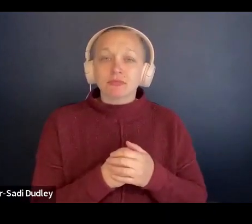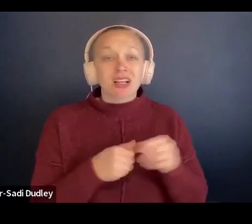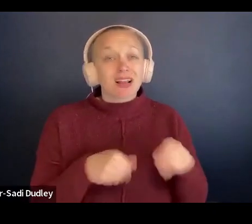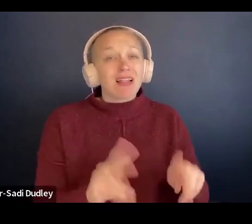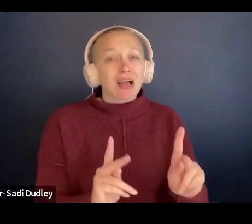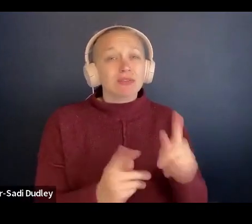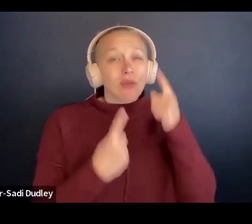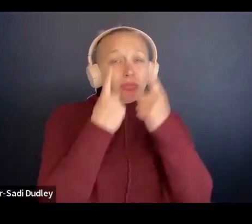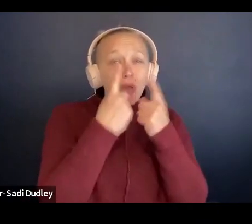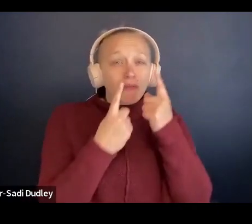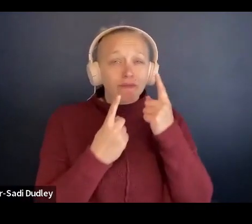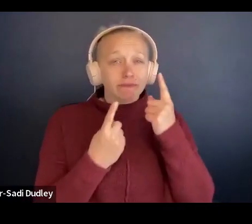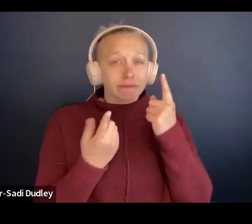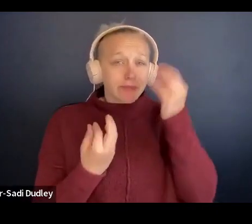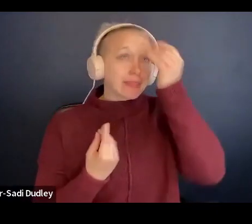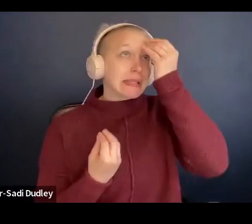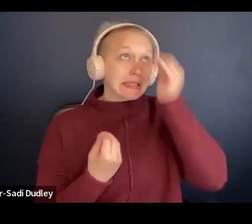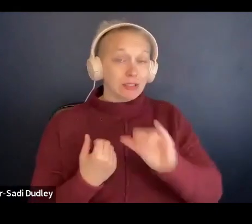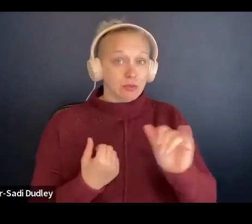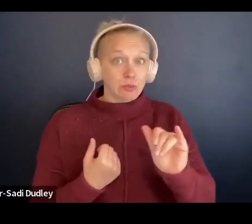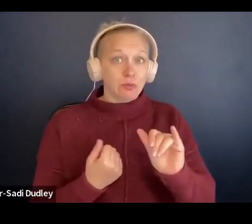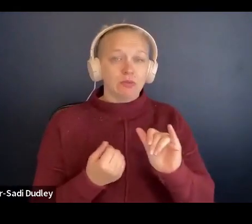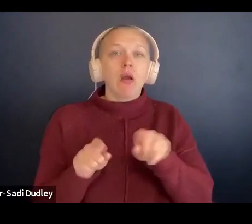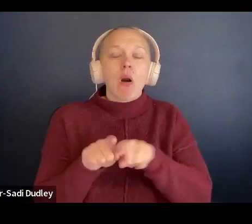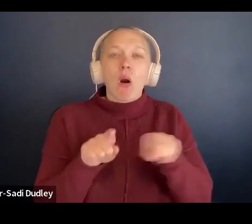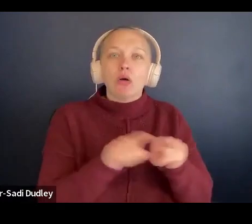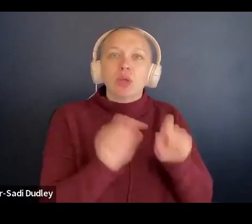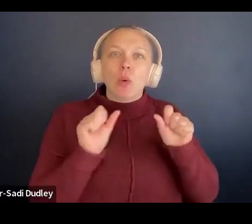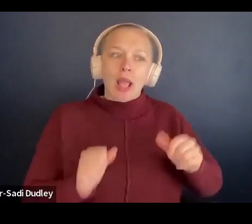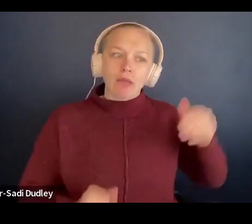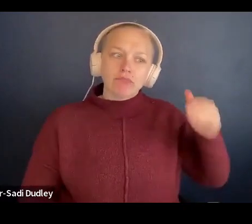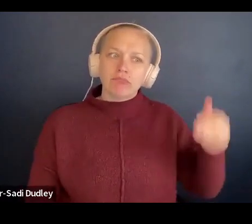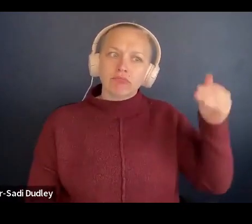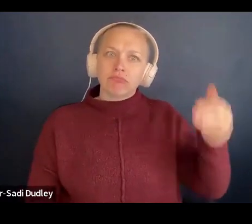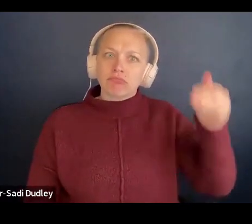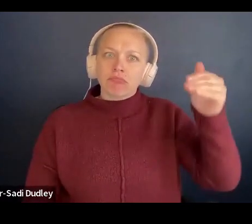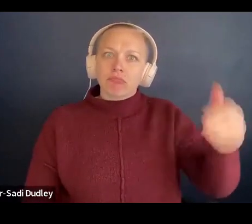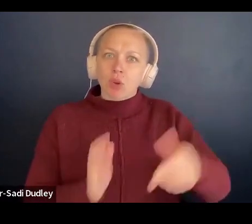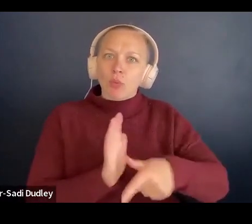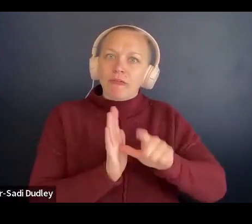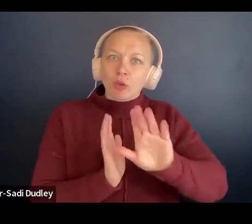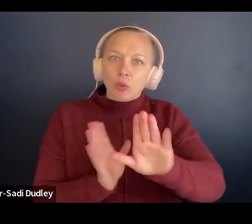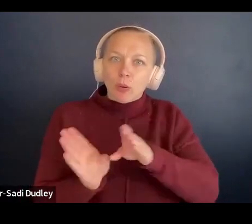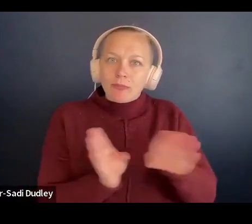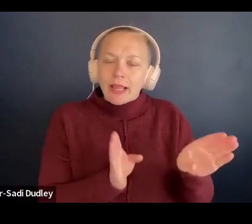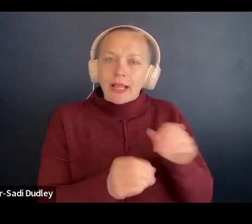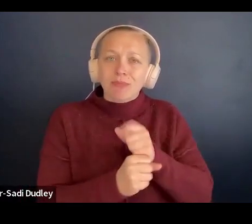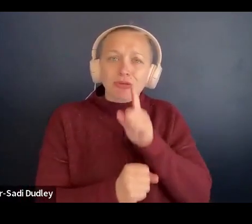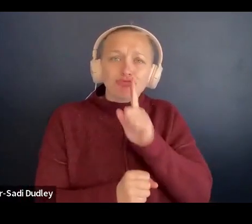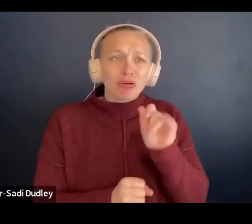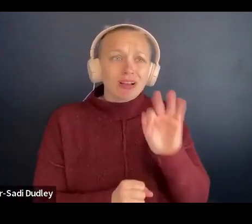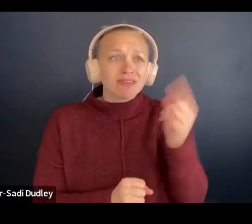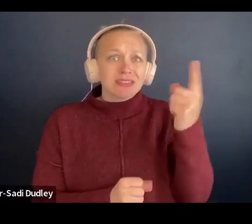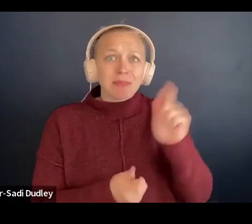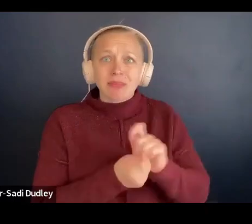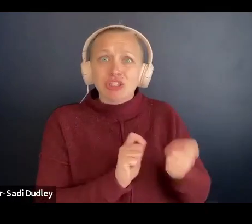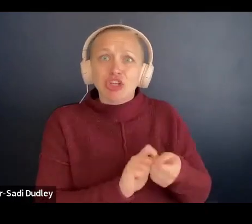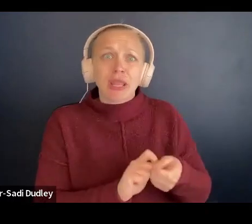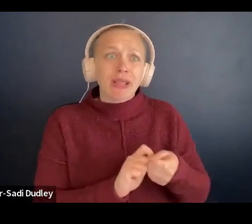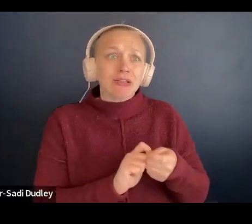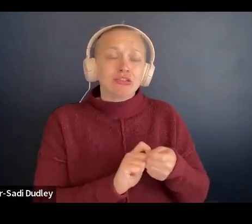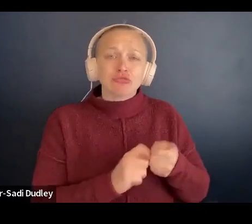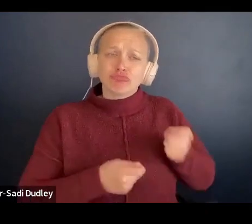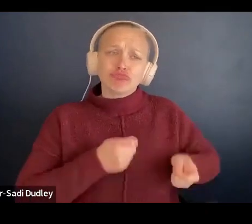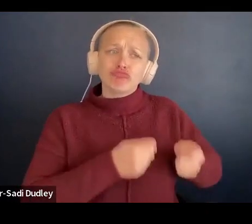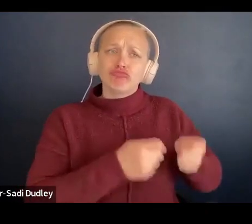it's essential to regularly review your plans to ensure they still reflect your wishes and adjust for any changes in